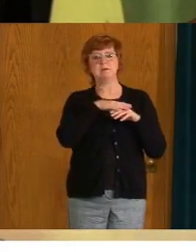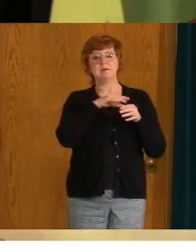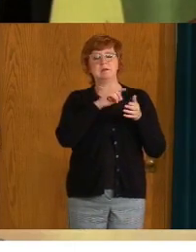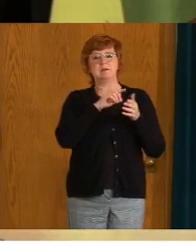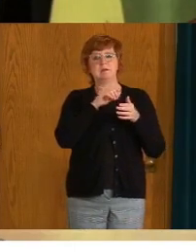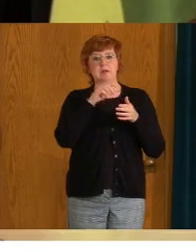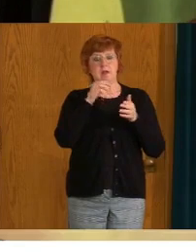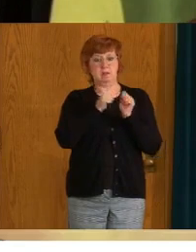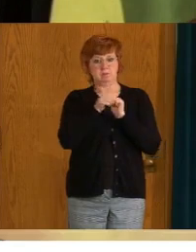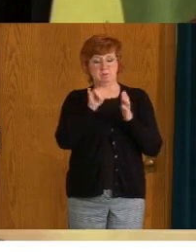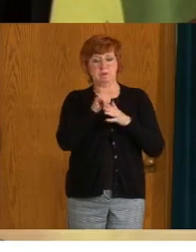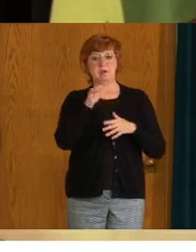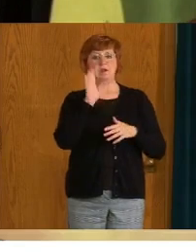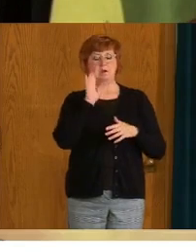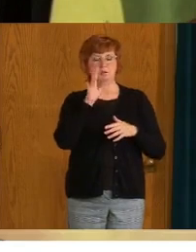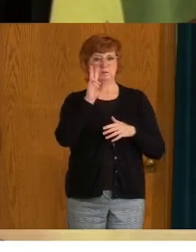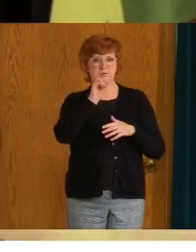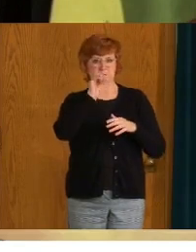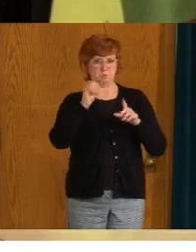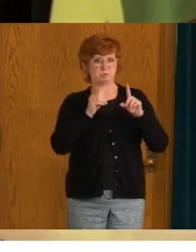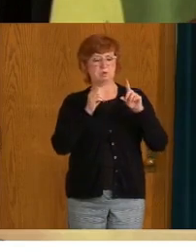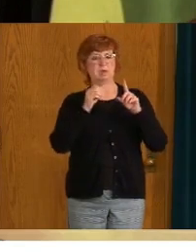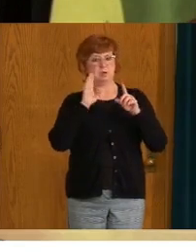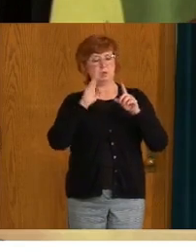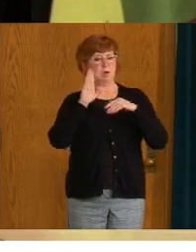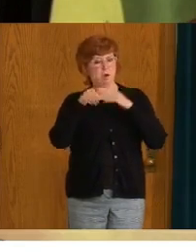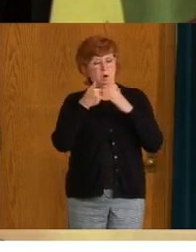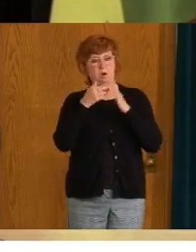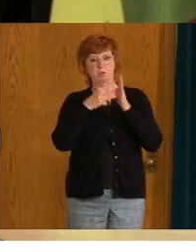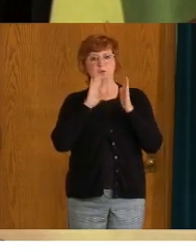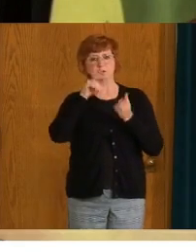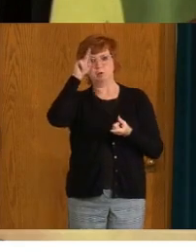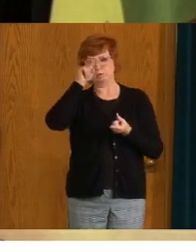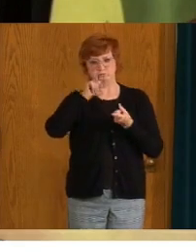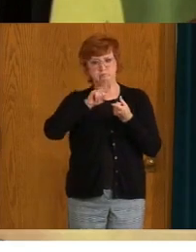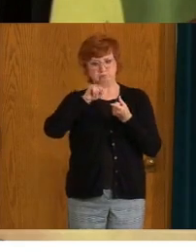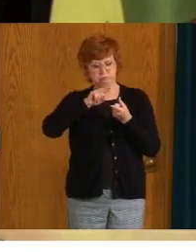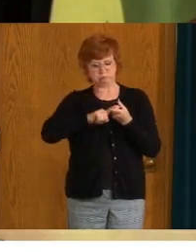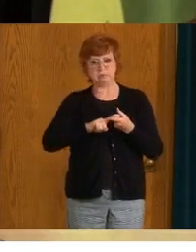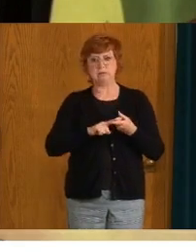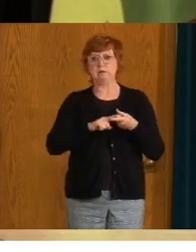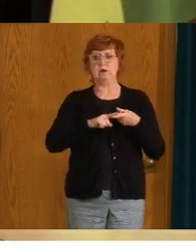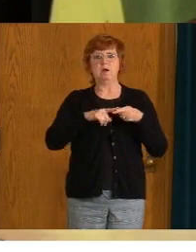also be removed. This includes removing the mandatory mask order and all of the